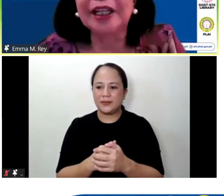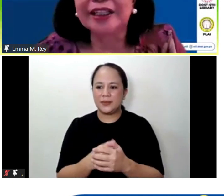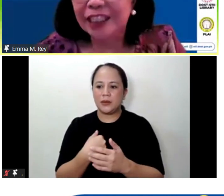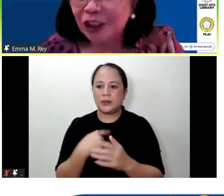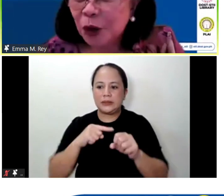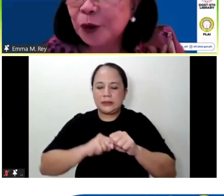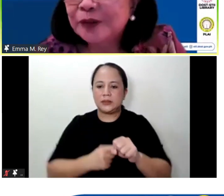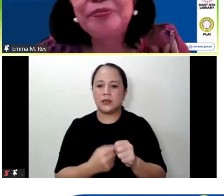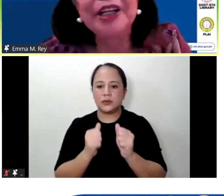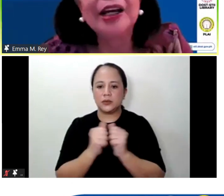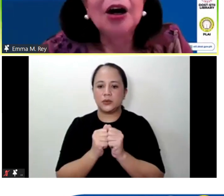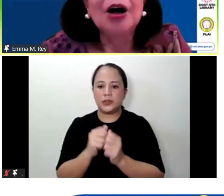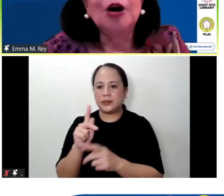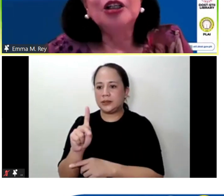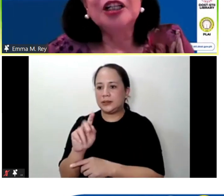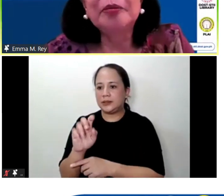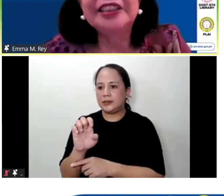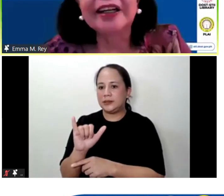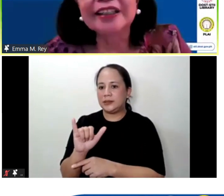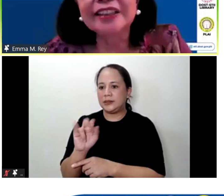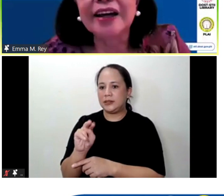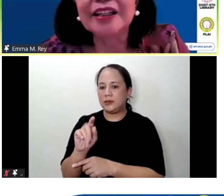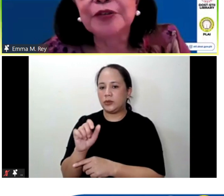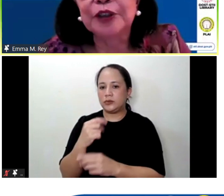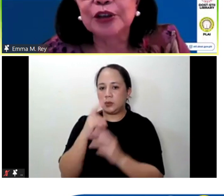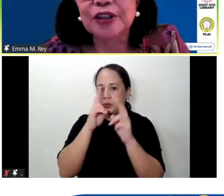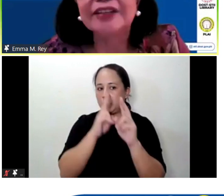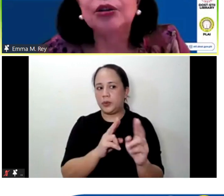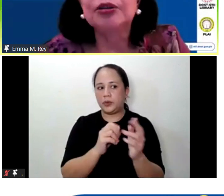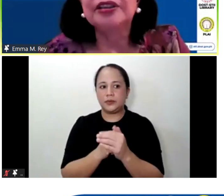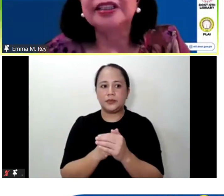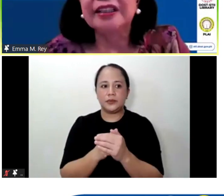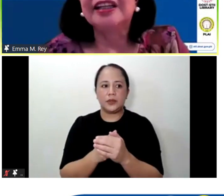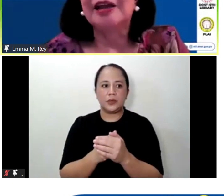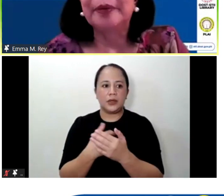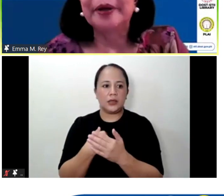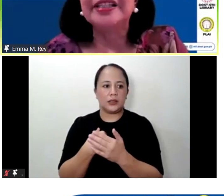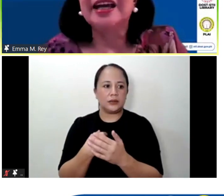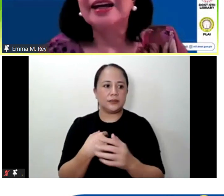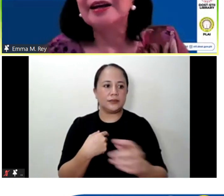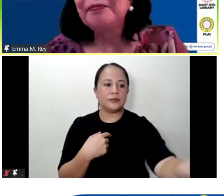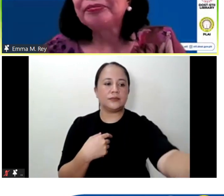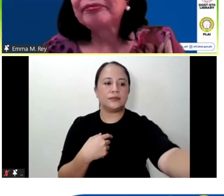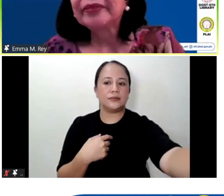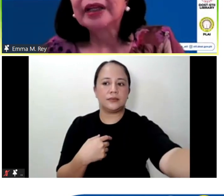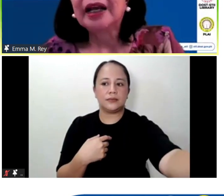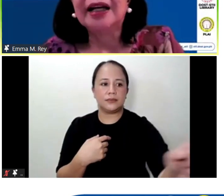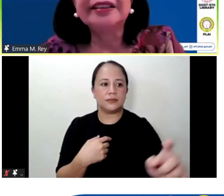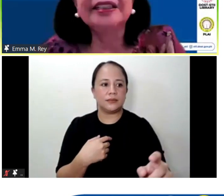with the keynote. Honorable Secretary Fortunato T. de la Peña,